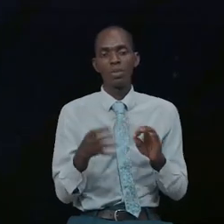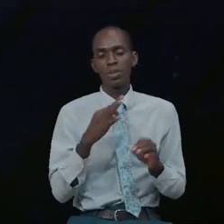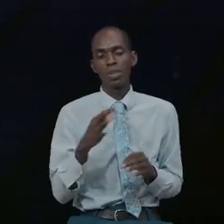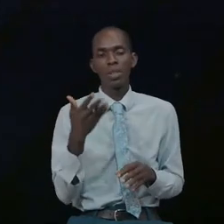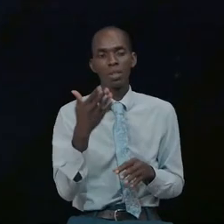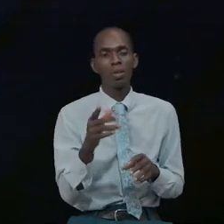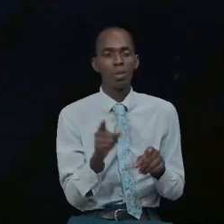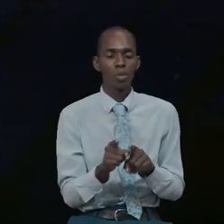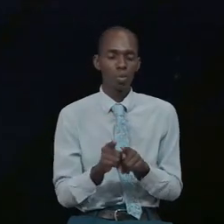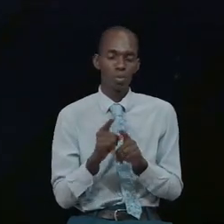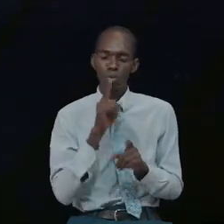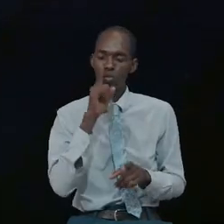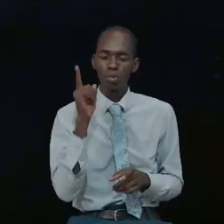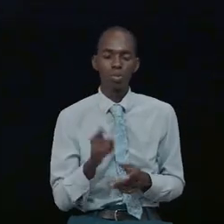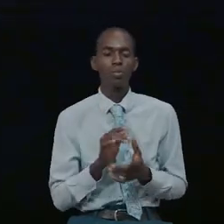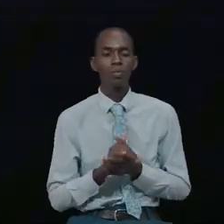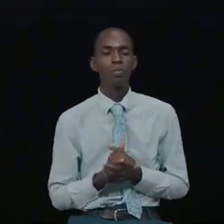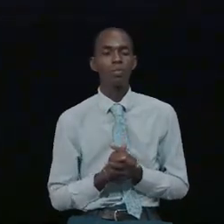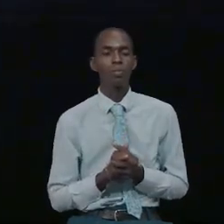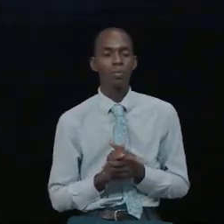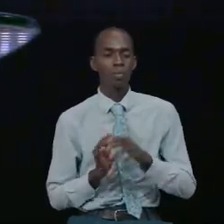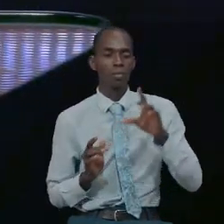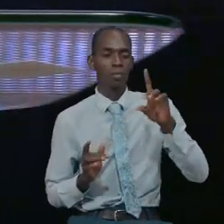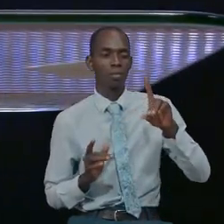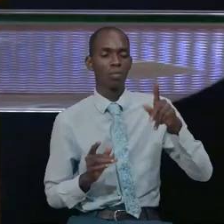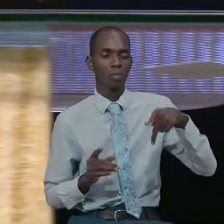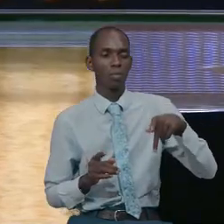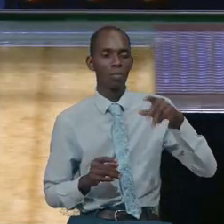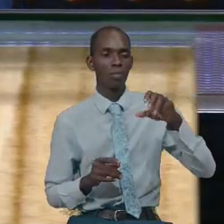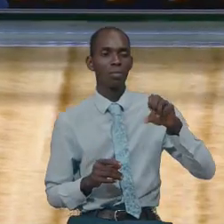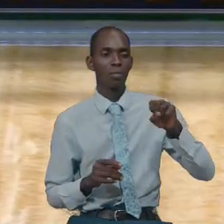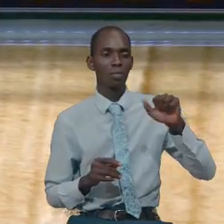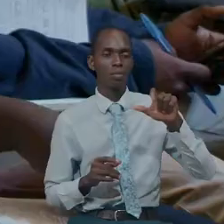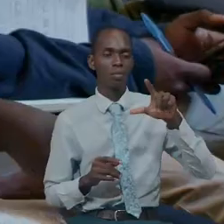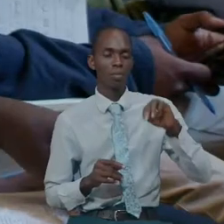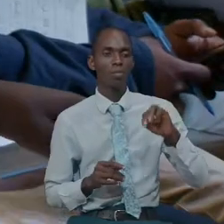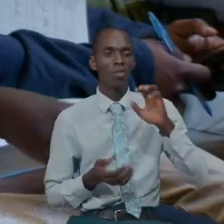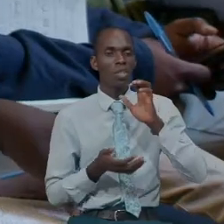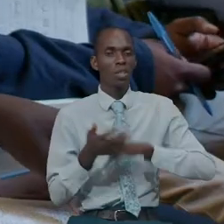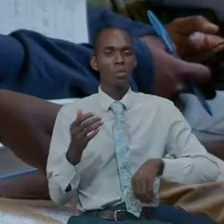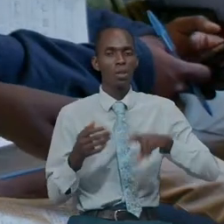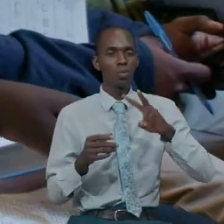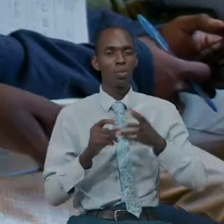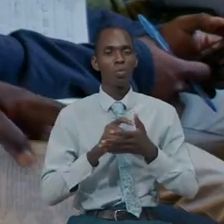thereof sure. We're looking at Psalm 2, reading from verse 6. Psalm 2, we're reading from